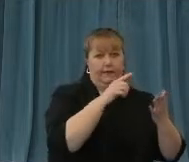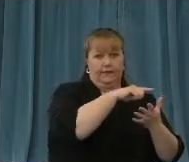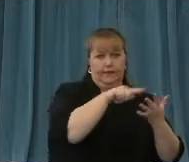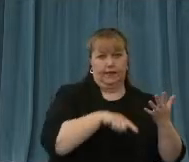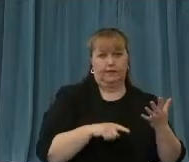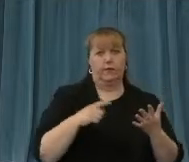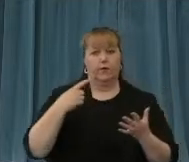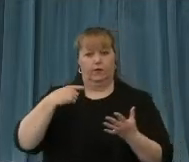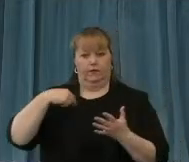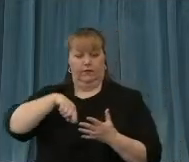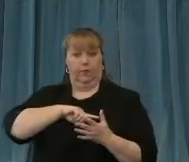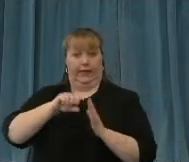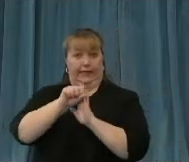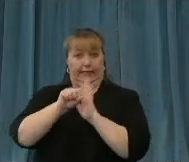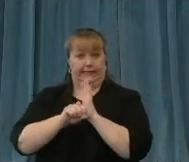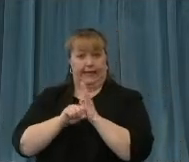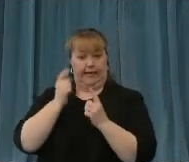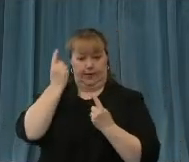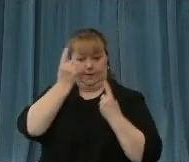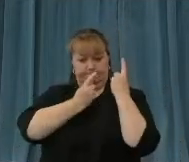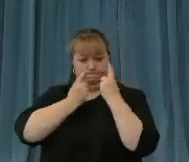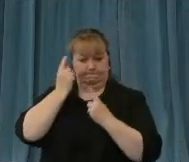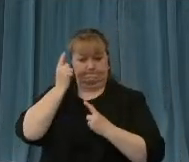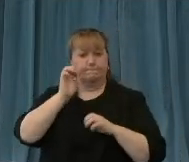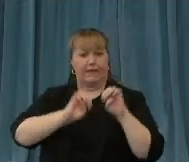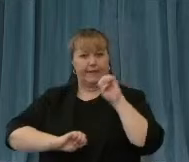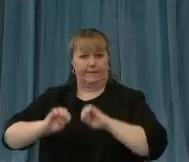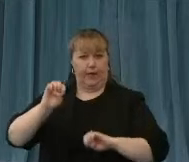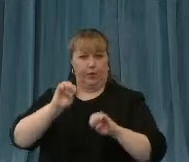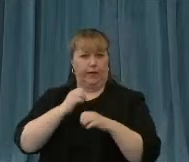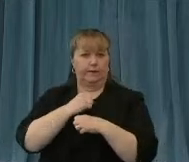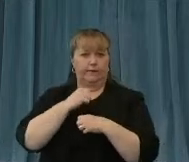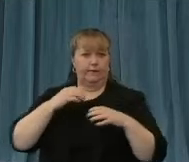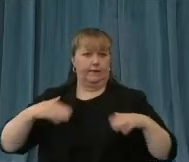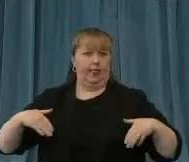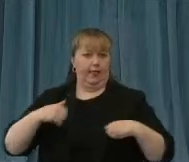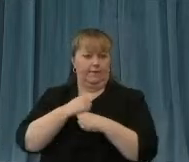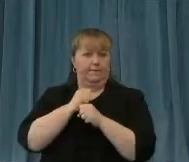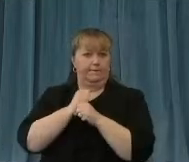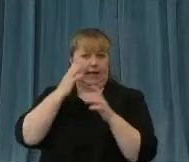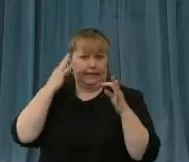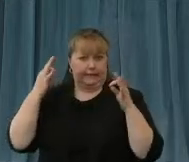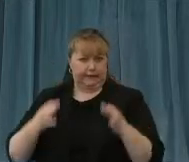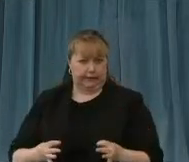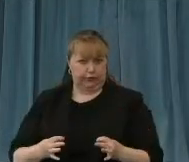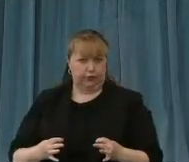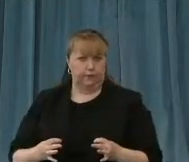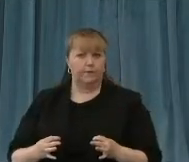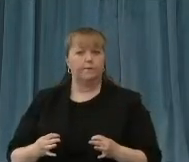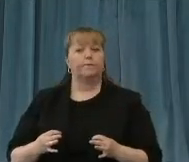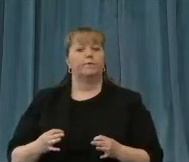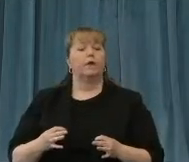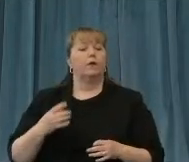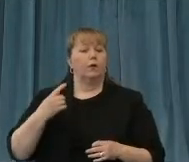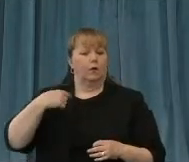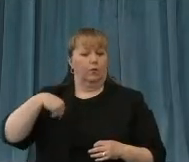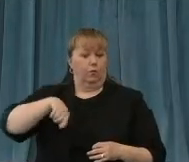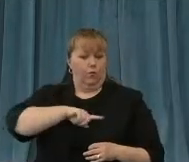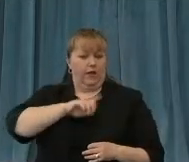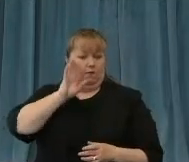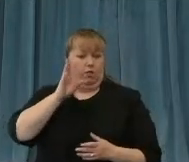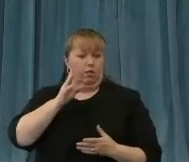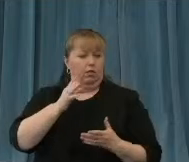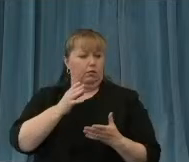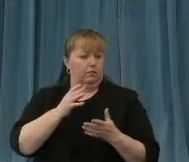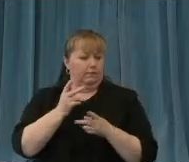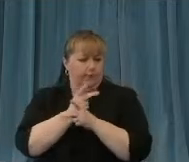handle these places during phase one, we will issue guidance and work with these industries to reopen in a safe way.